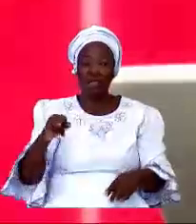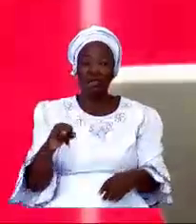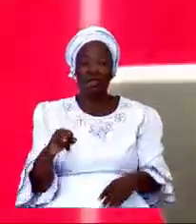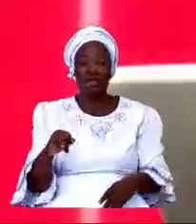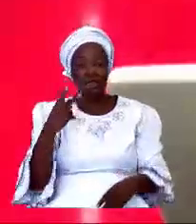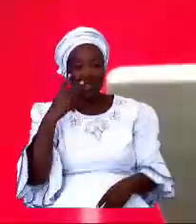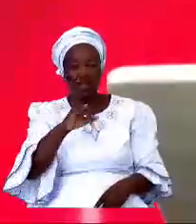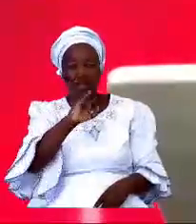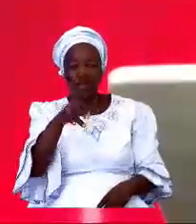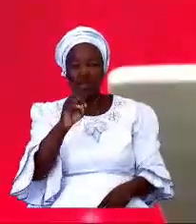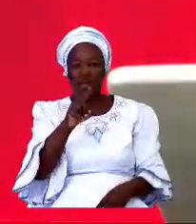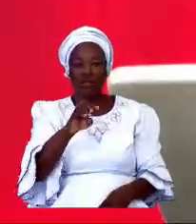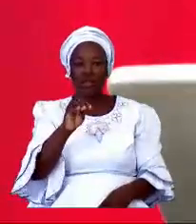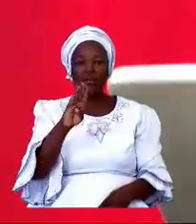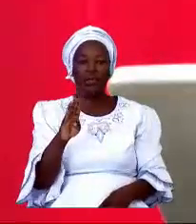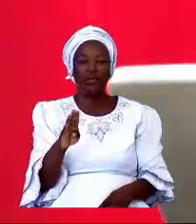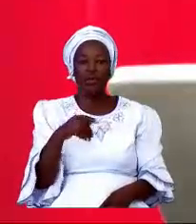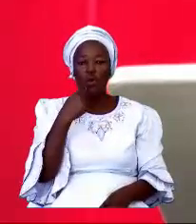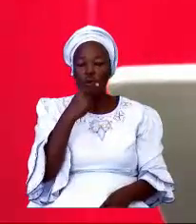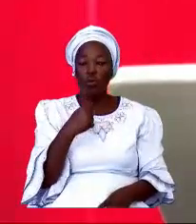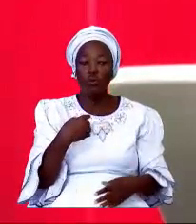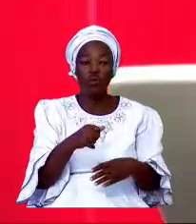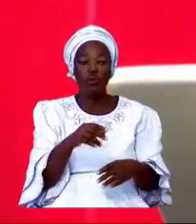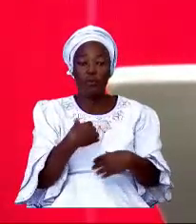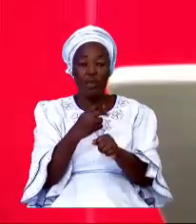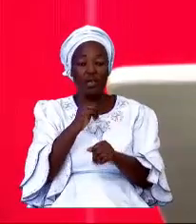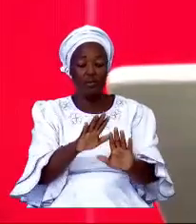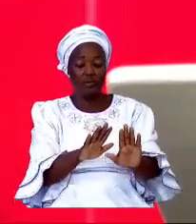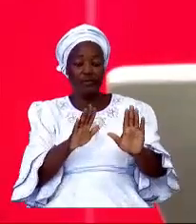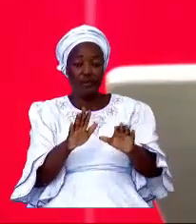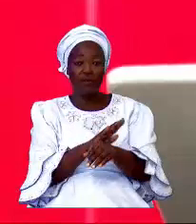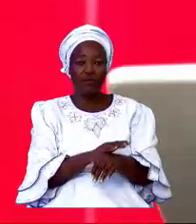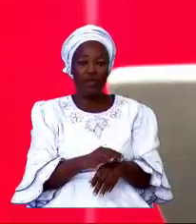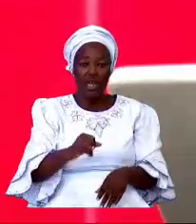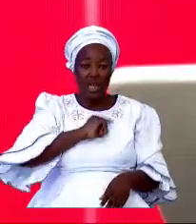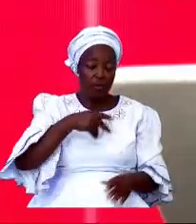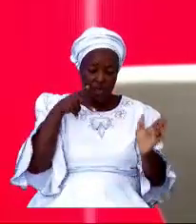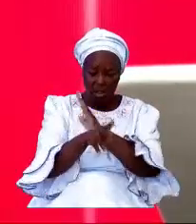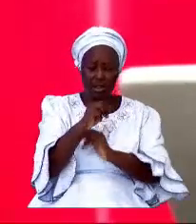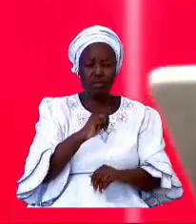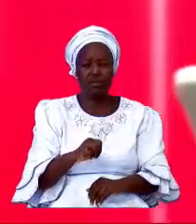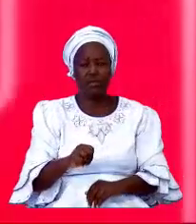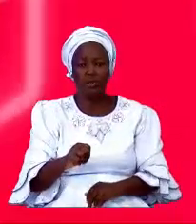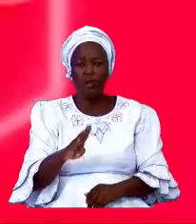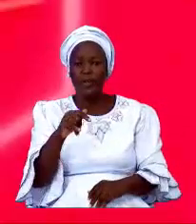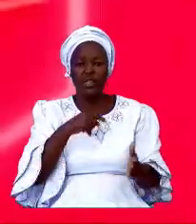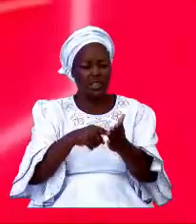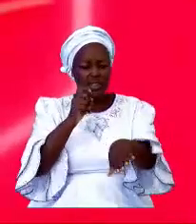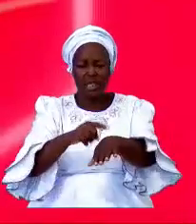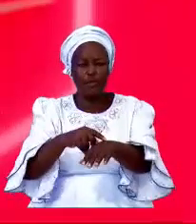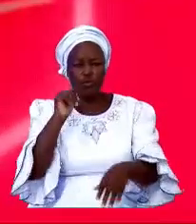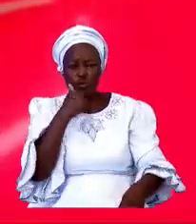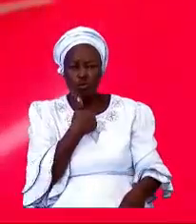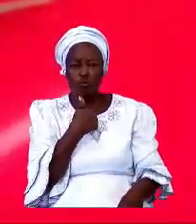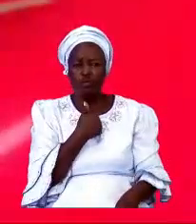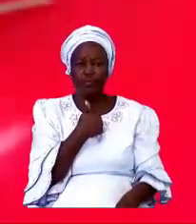spake the Lord, saying, look at Jezebel, who threatened a